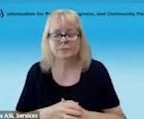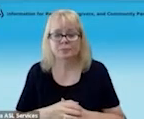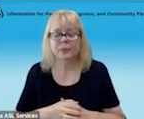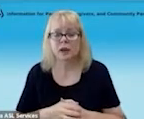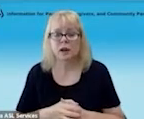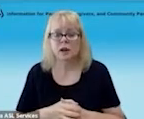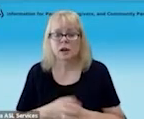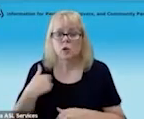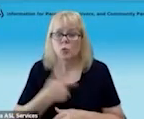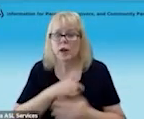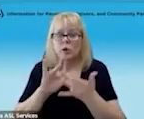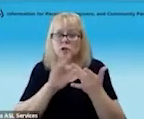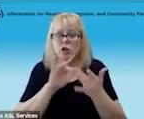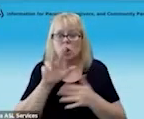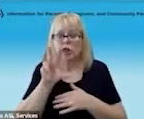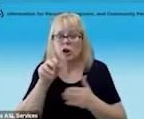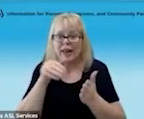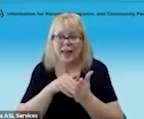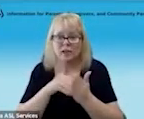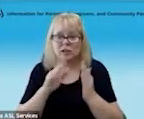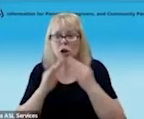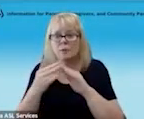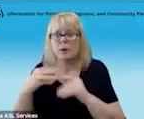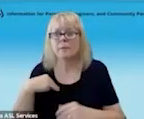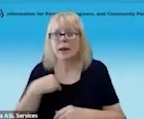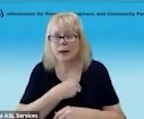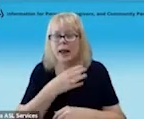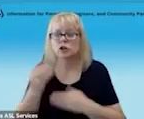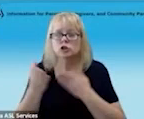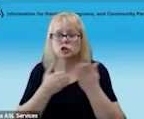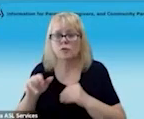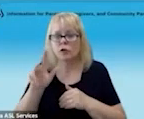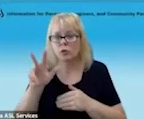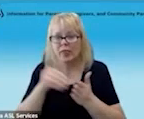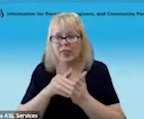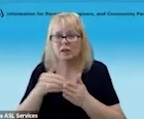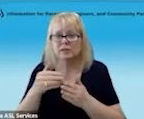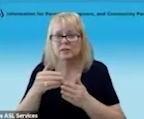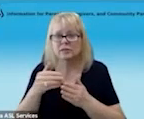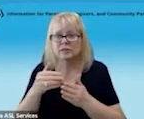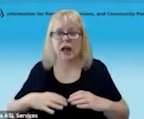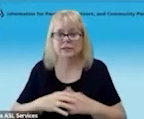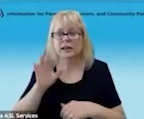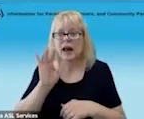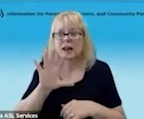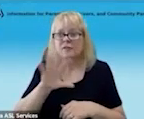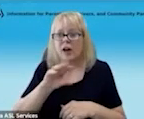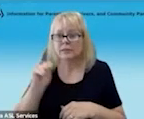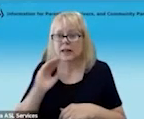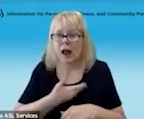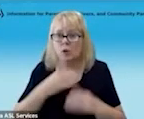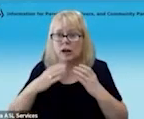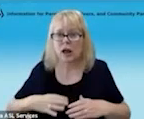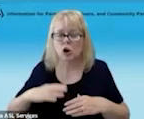over 42 years and has provided culturally and linguistically tailored program and services. Each year, we